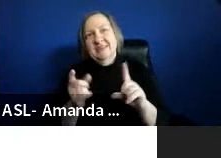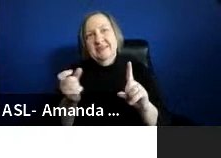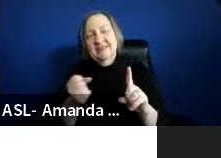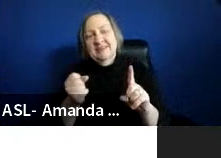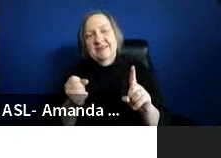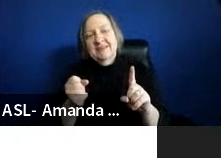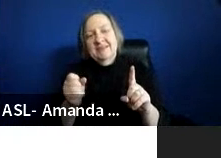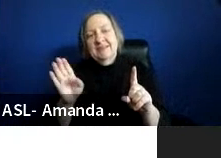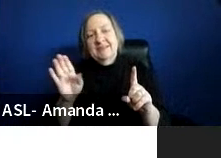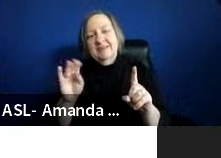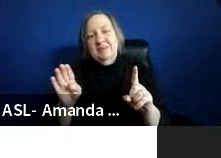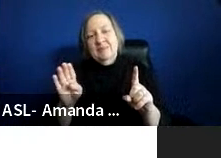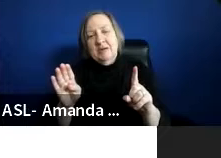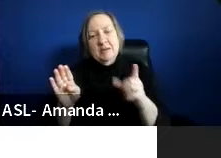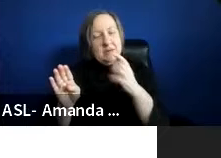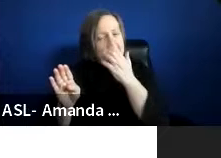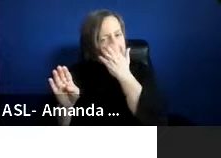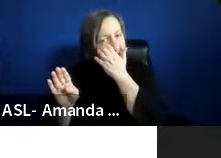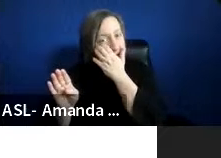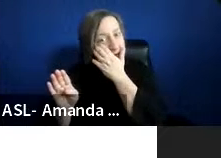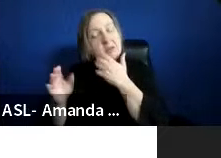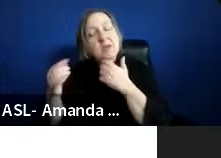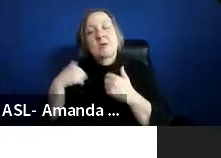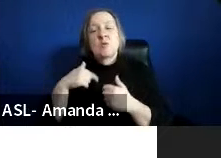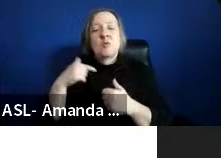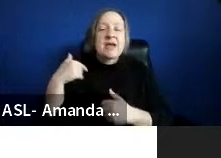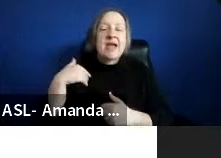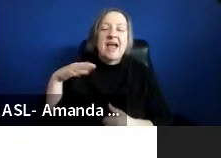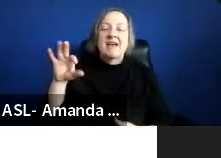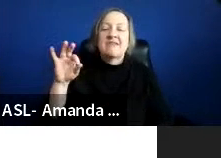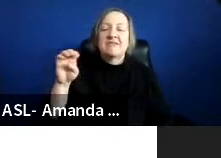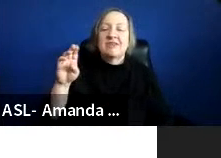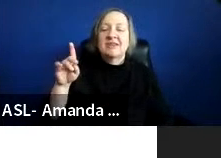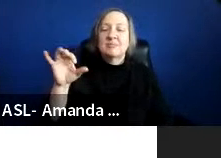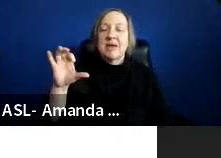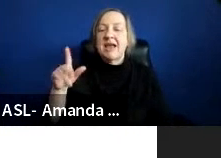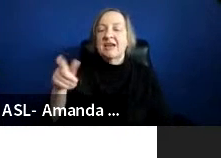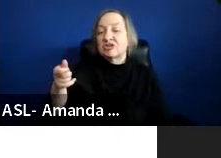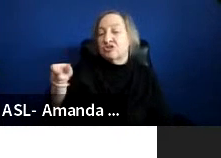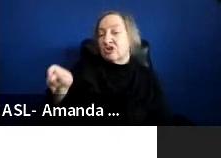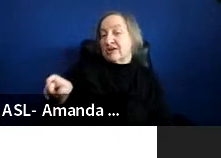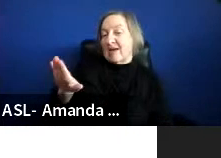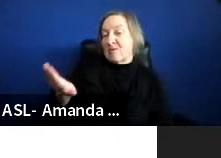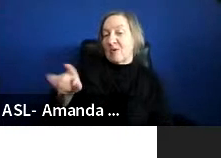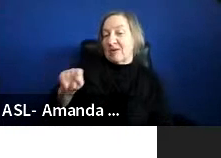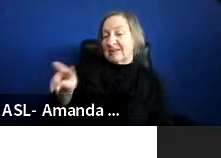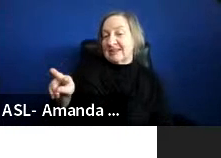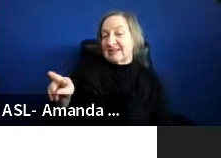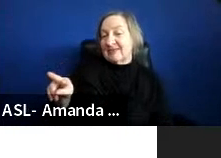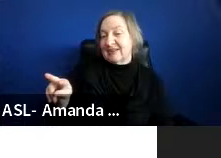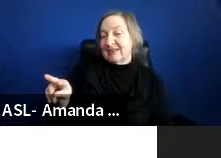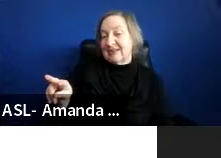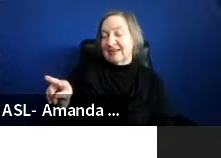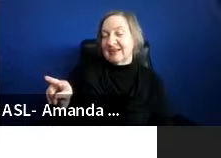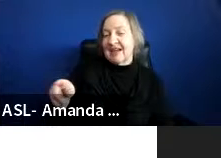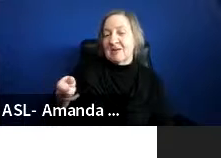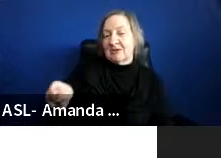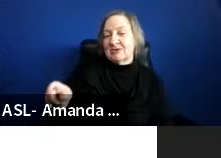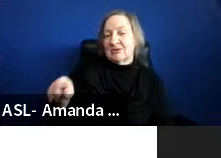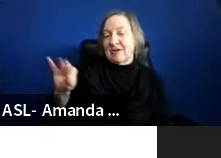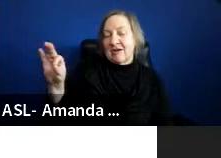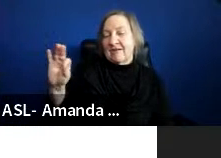Bob, we're getting feedback. If you can turn your TV down. Hang on a second. I got to turn the other one off. Yes,